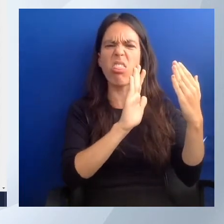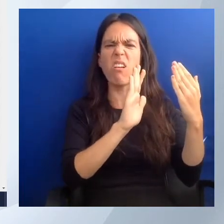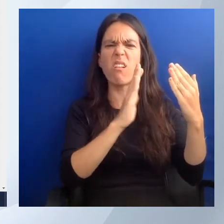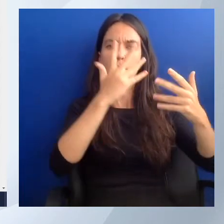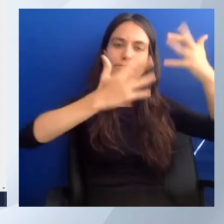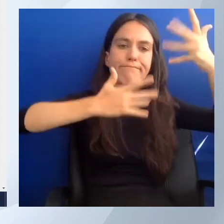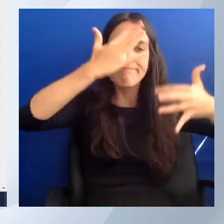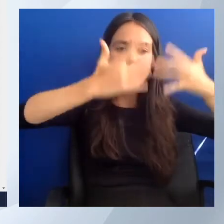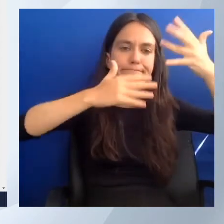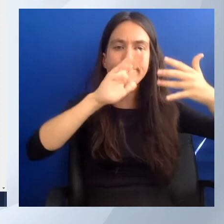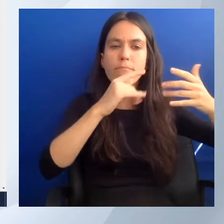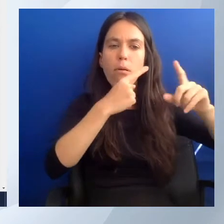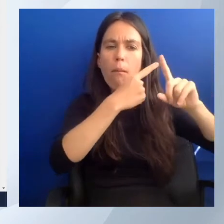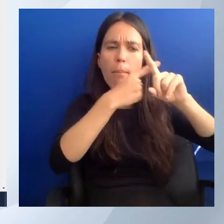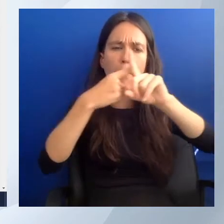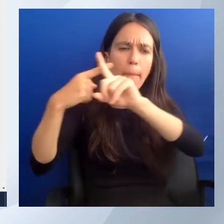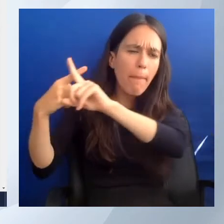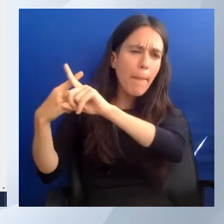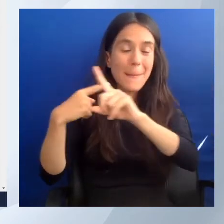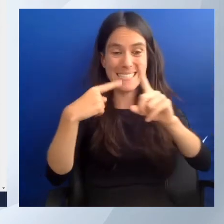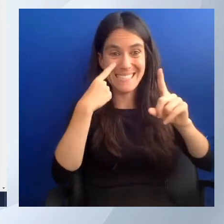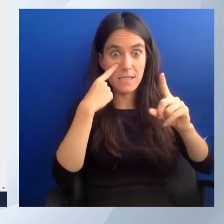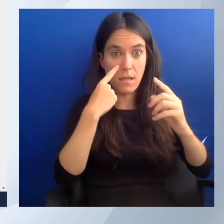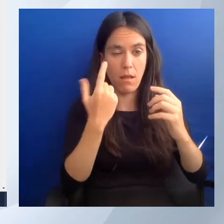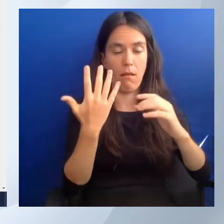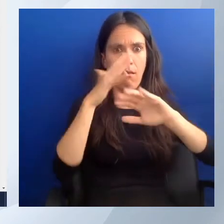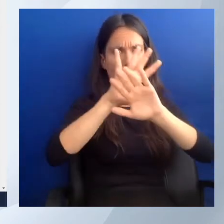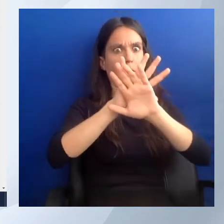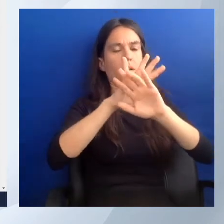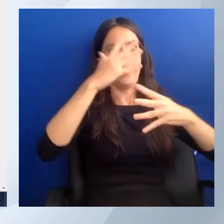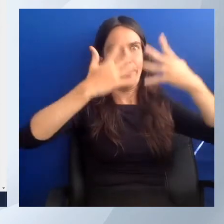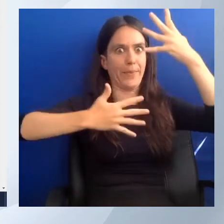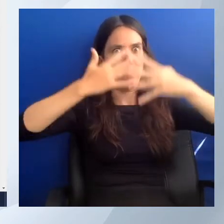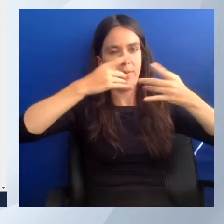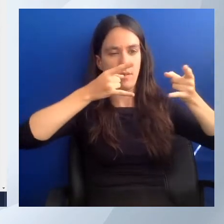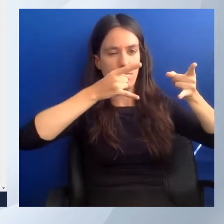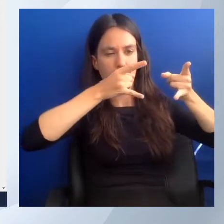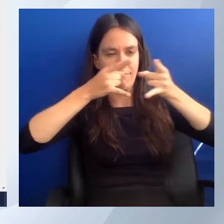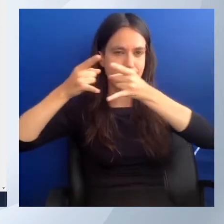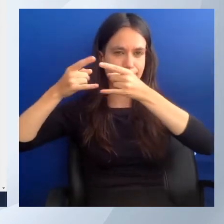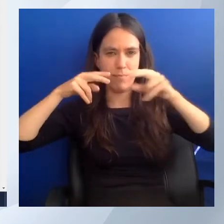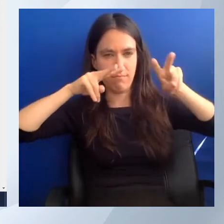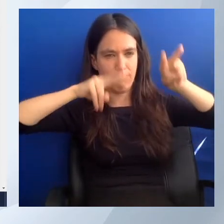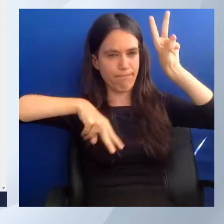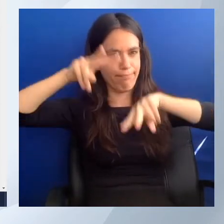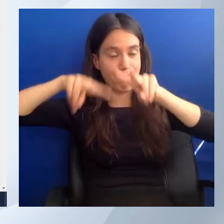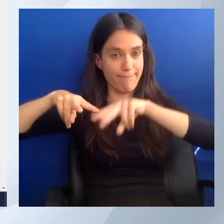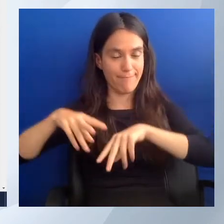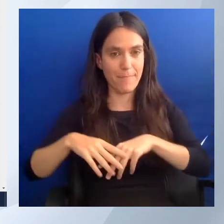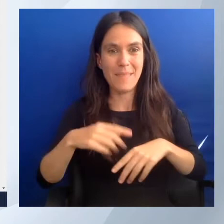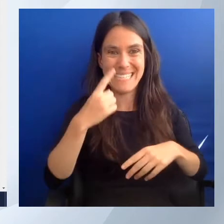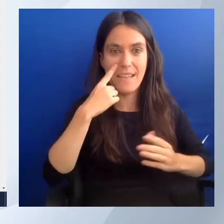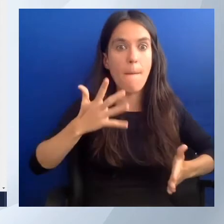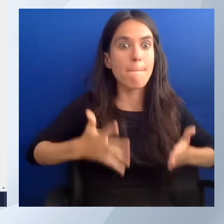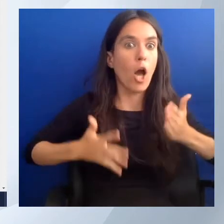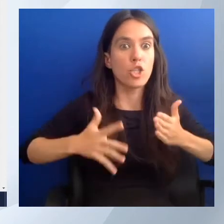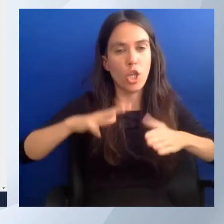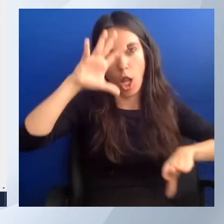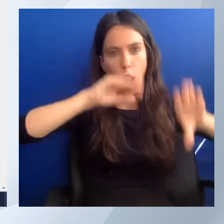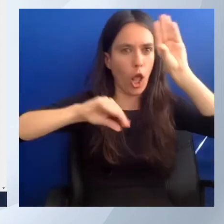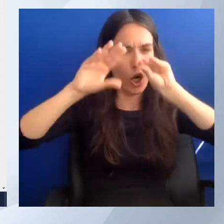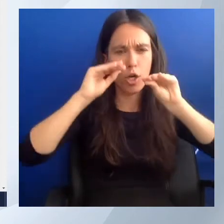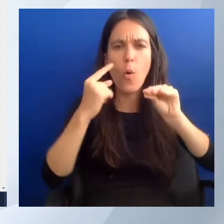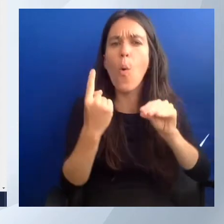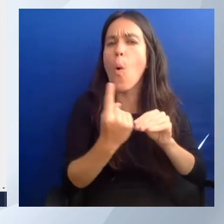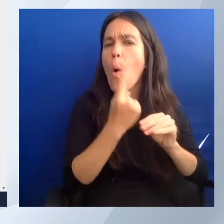to understand this, what this means. So I explained at the beginning of my talk that machine learning is all about trying to find